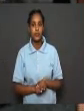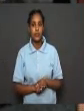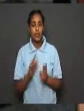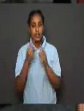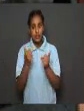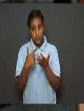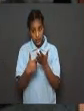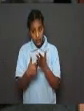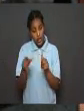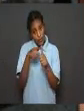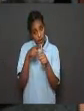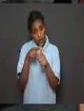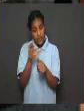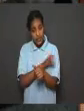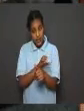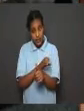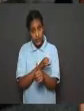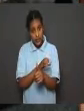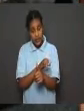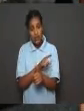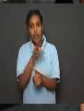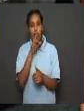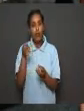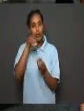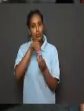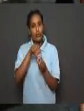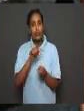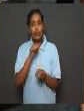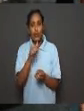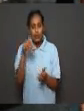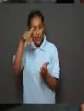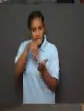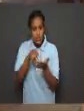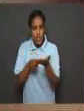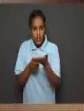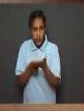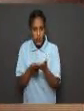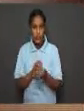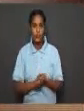Since these are primary cells, they are also not rechargeable.